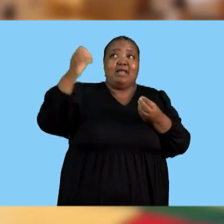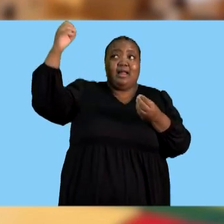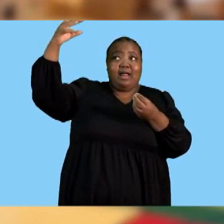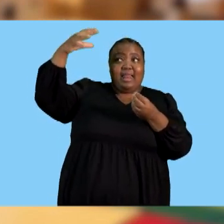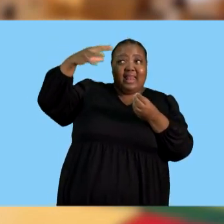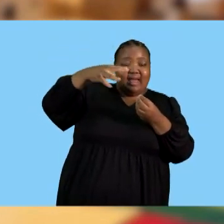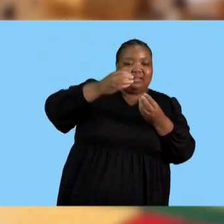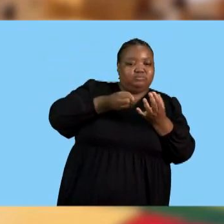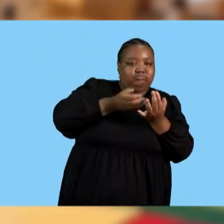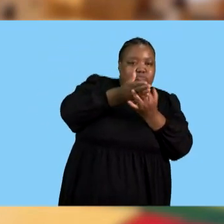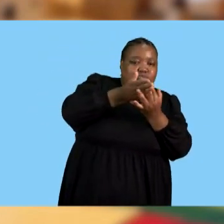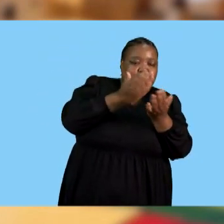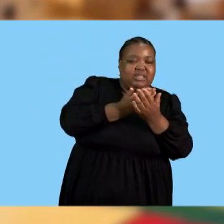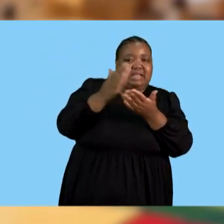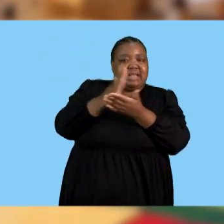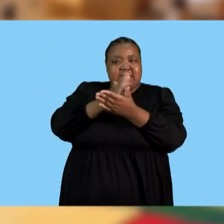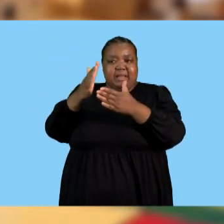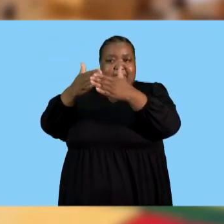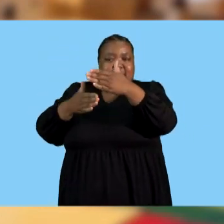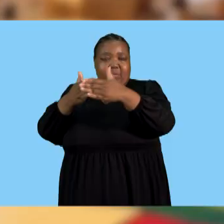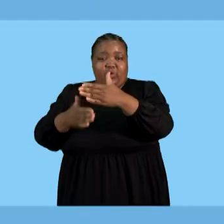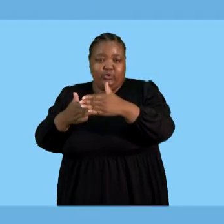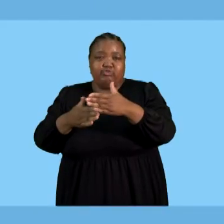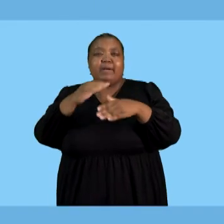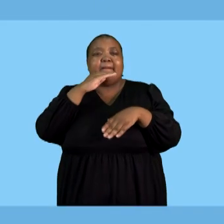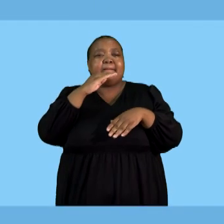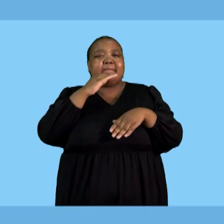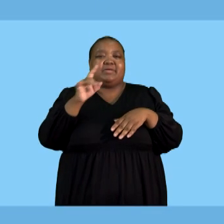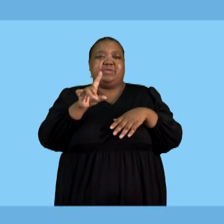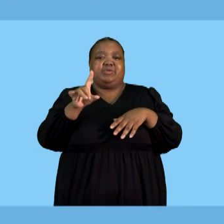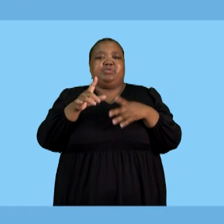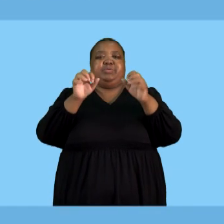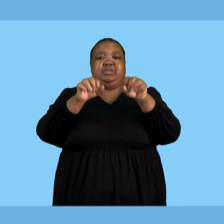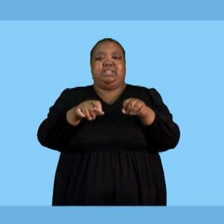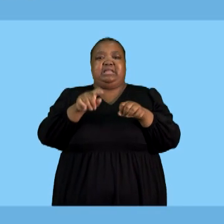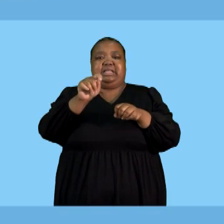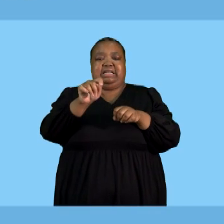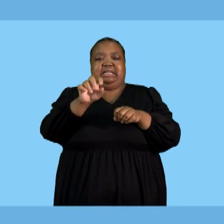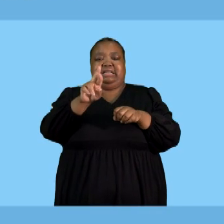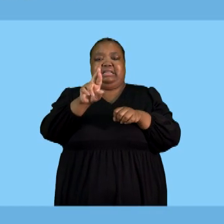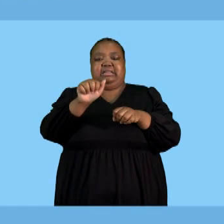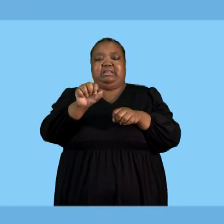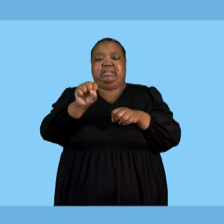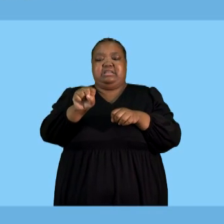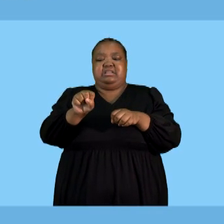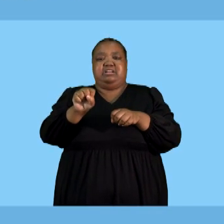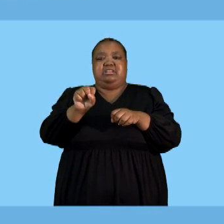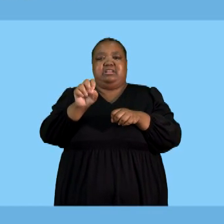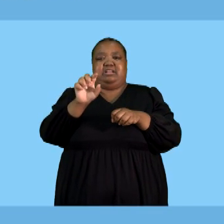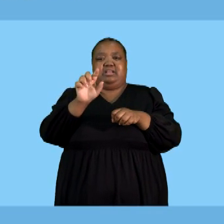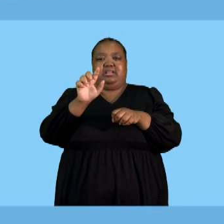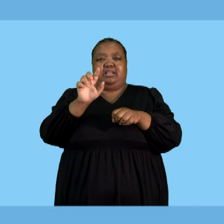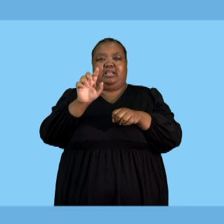to pass through and some of it is not allowed to pass through, then that substance is called a translucent substance, or rather